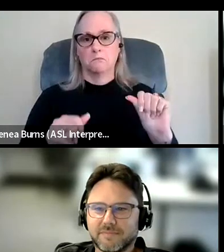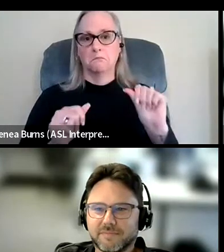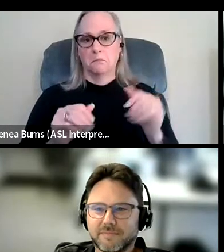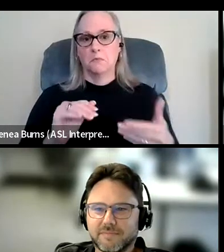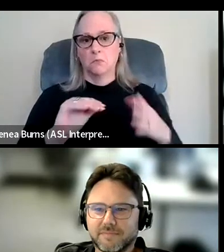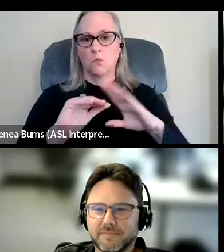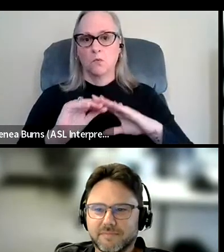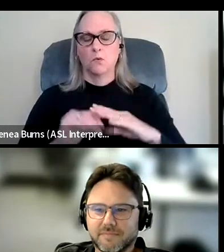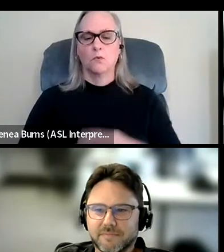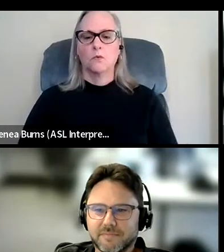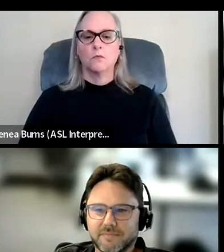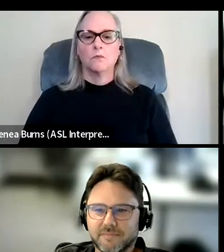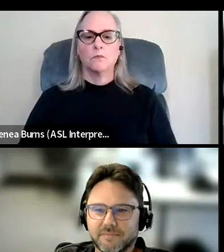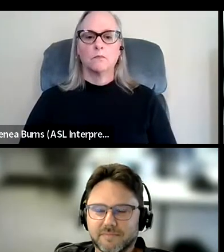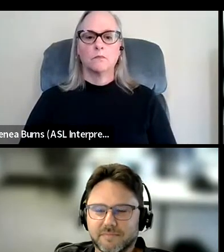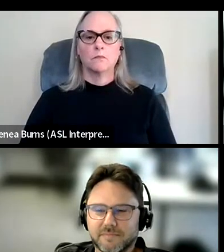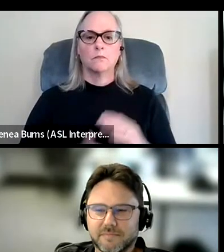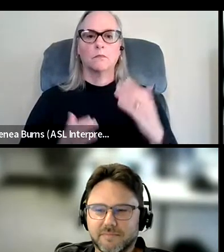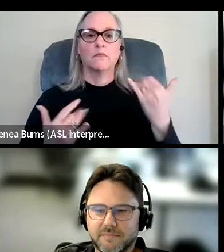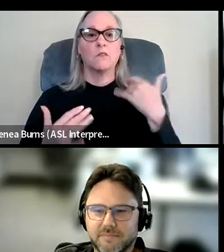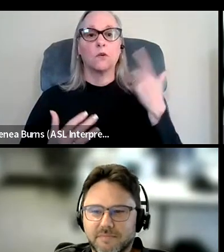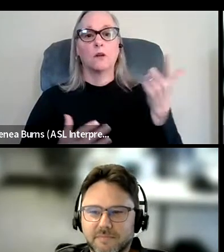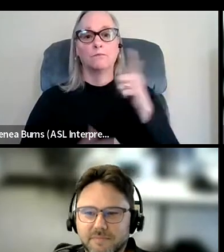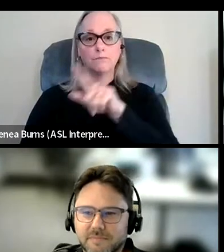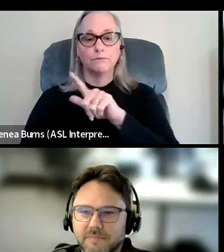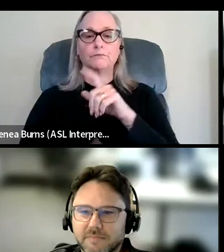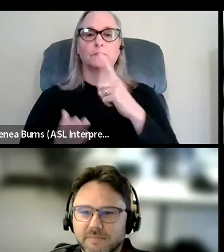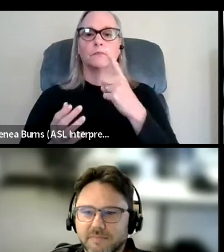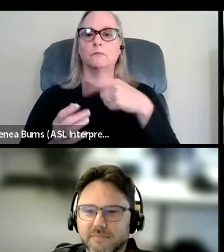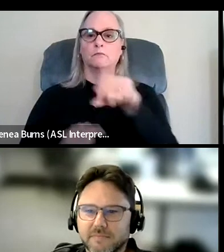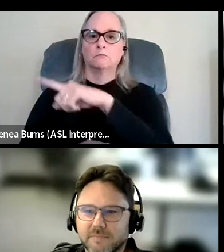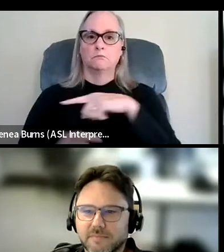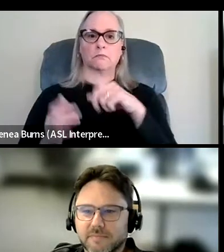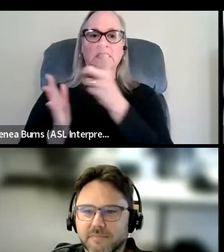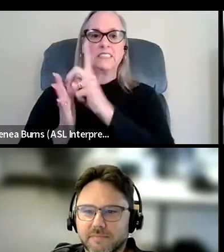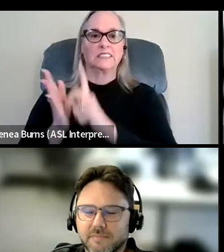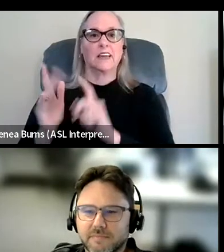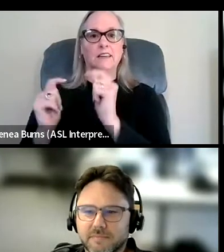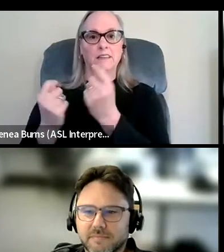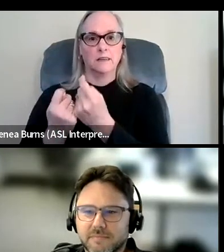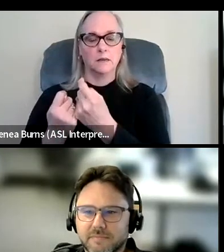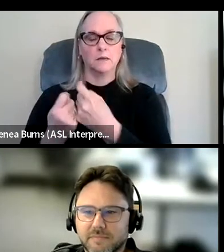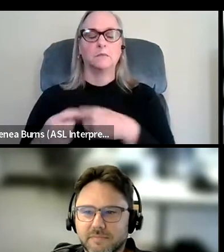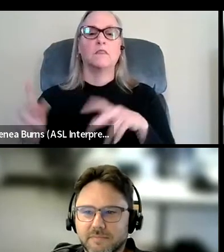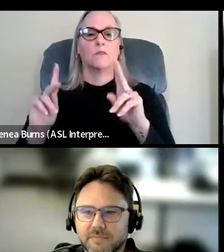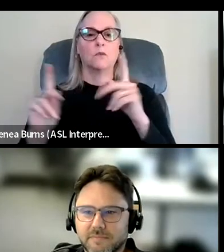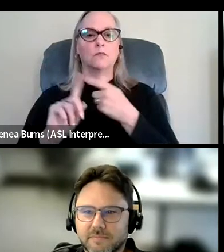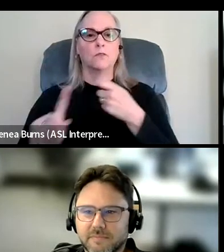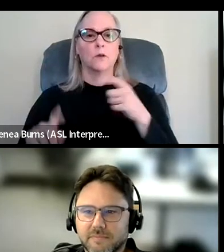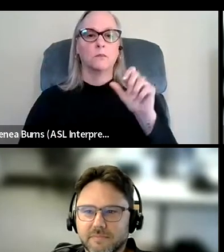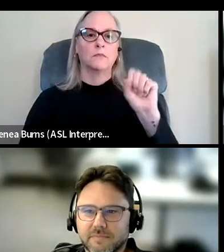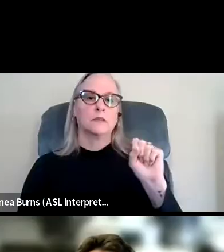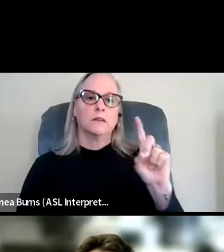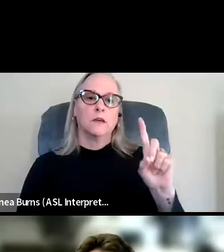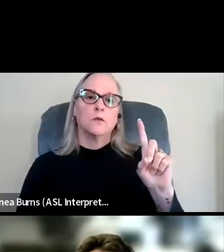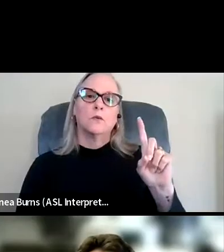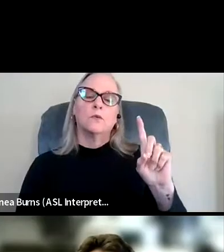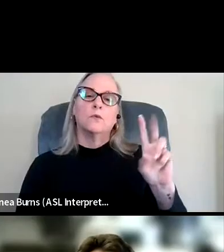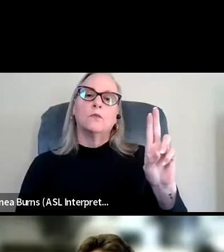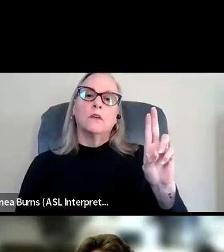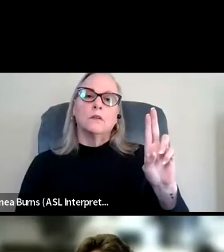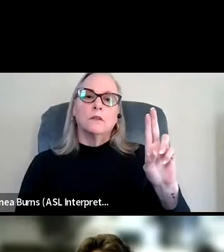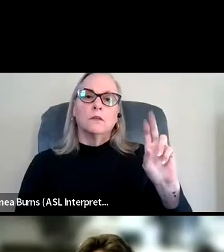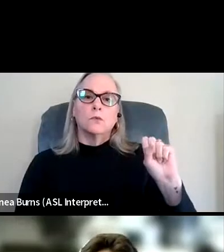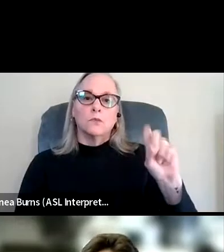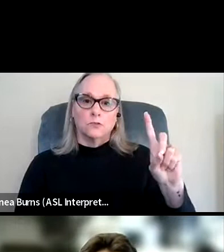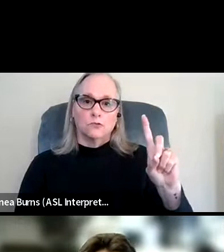Before I pass it off to our design team and the folks from San Diego Unified School District, I